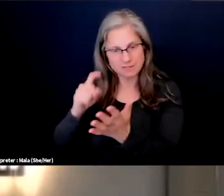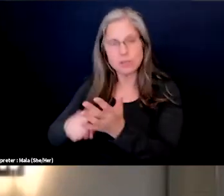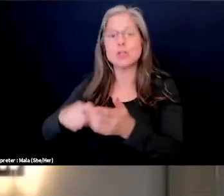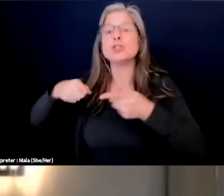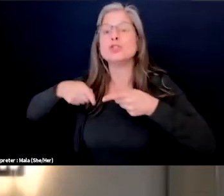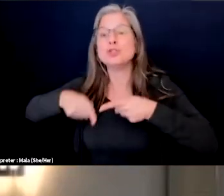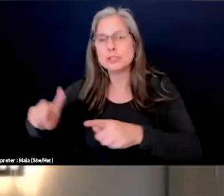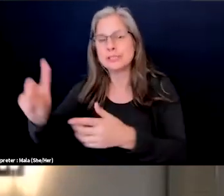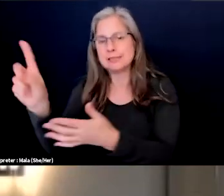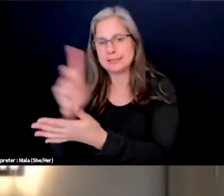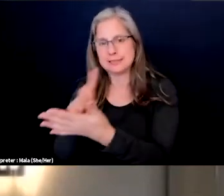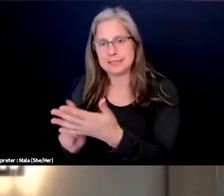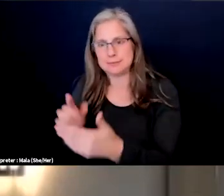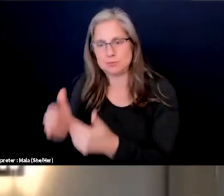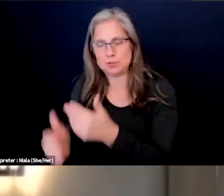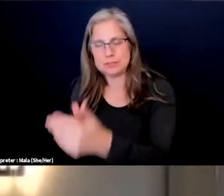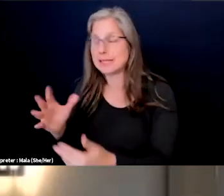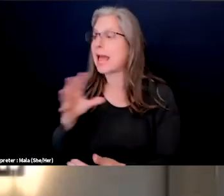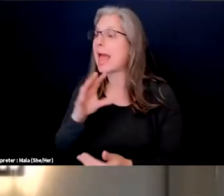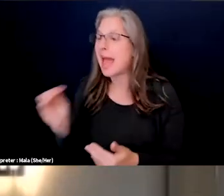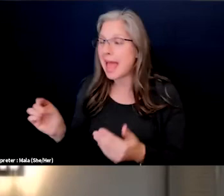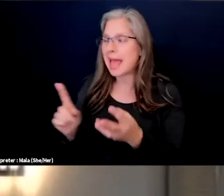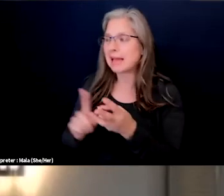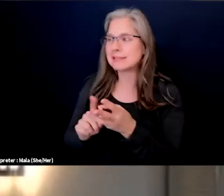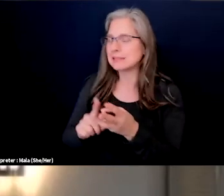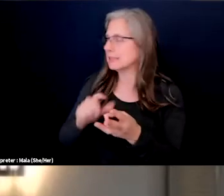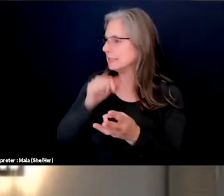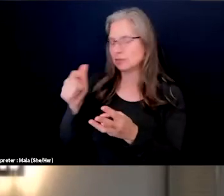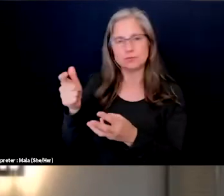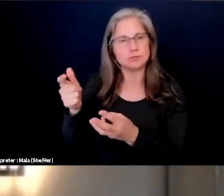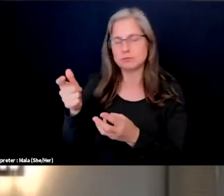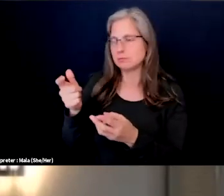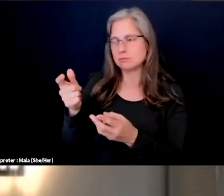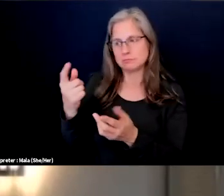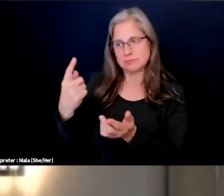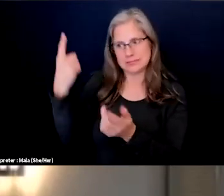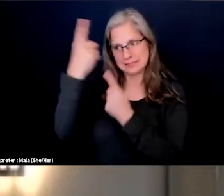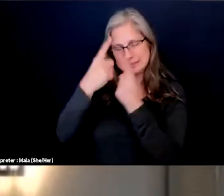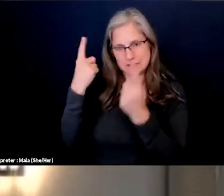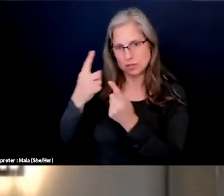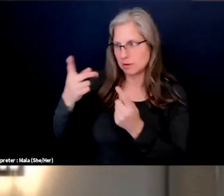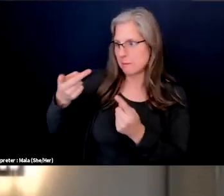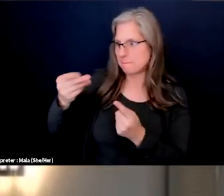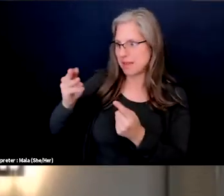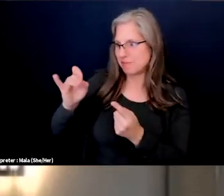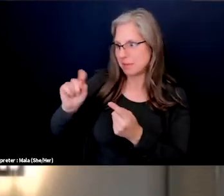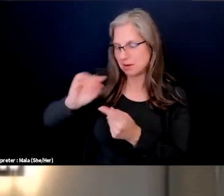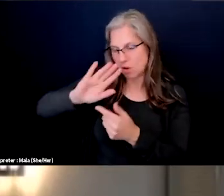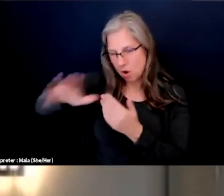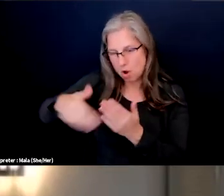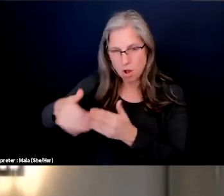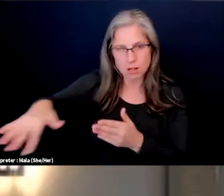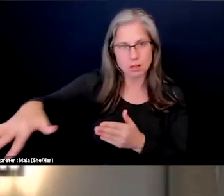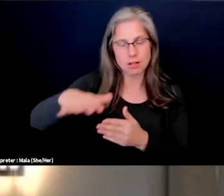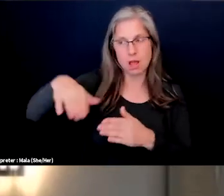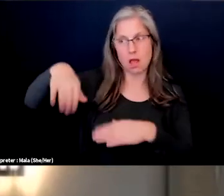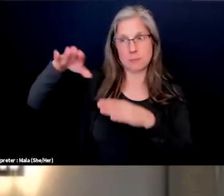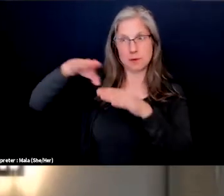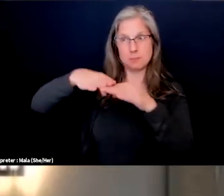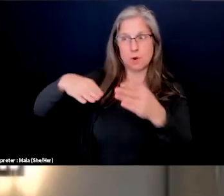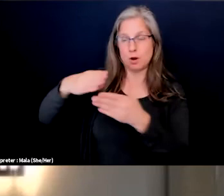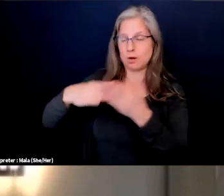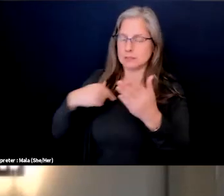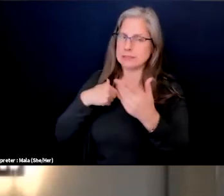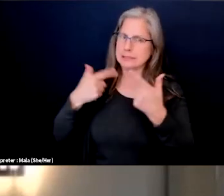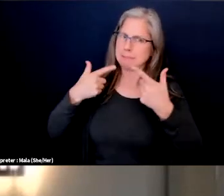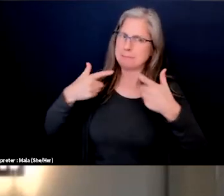design process. And it did not replace all of the extra paving throughout the upper part of the campus there. So there's a